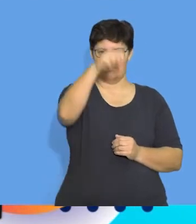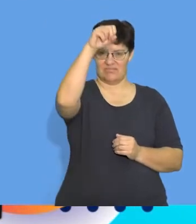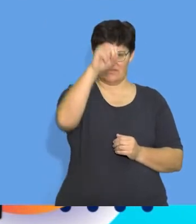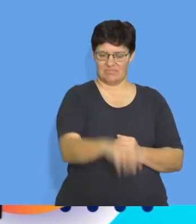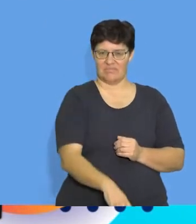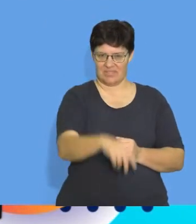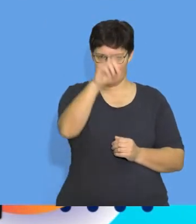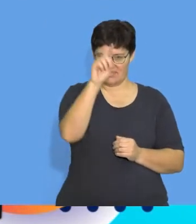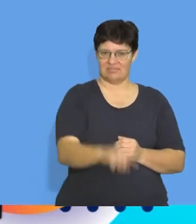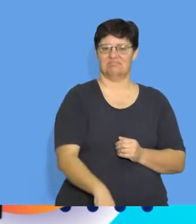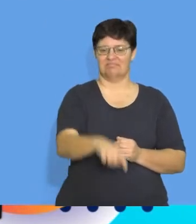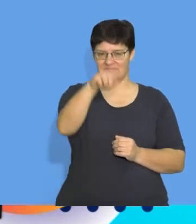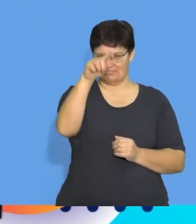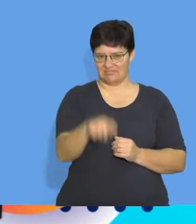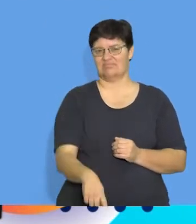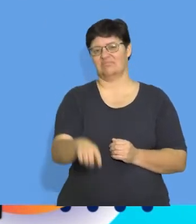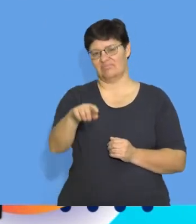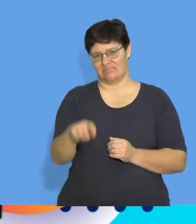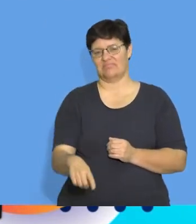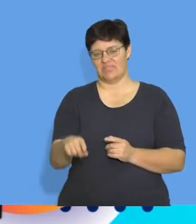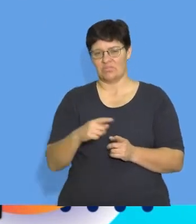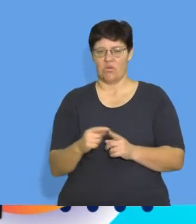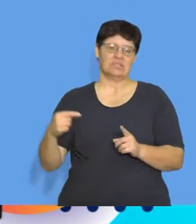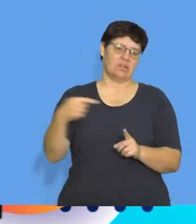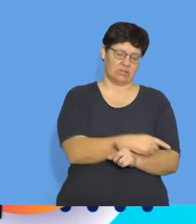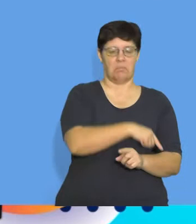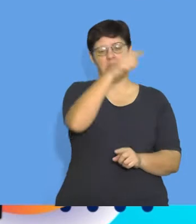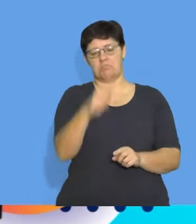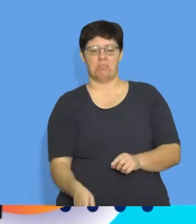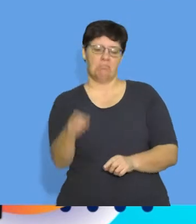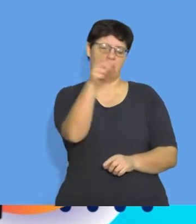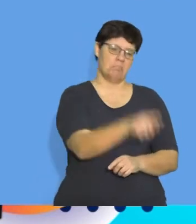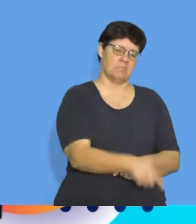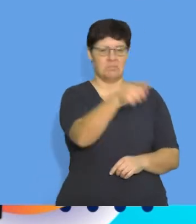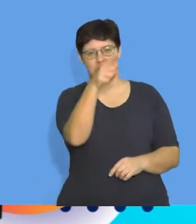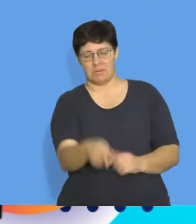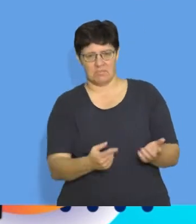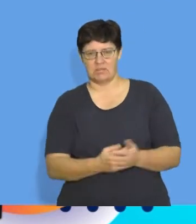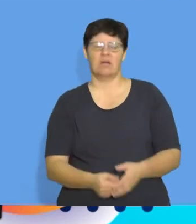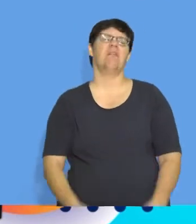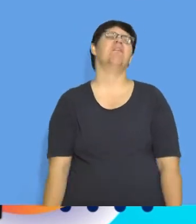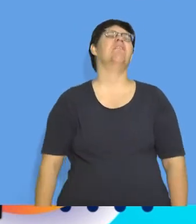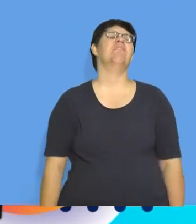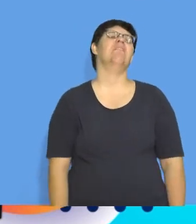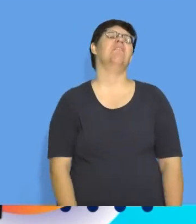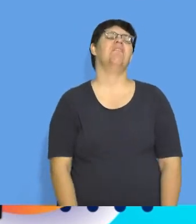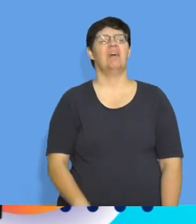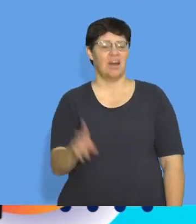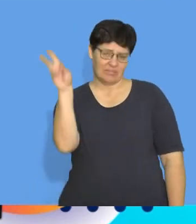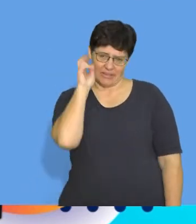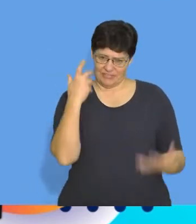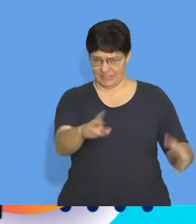it's continually changing directions and I can hear the groans